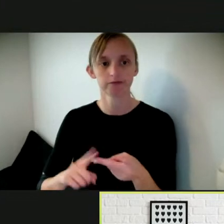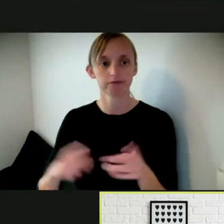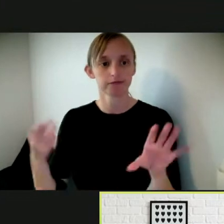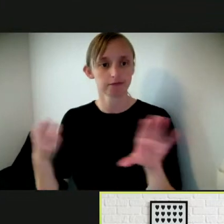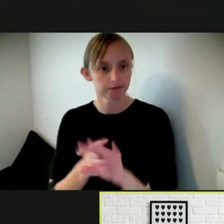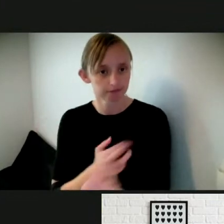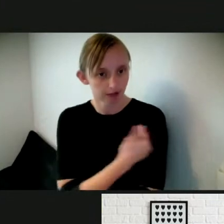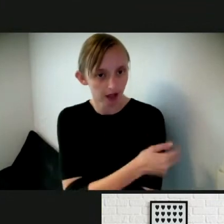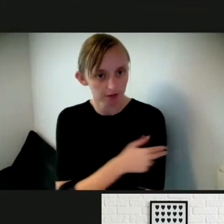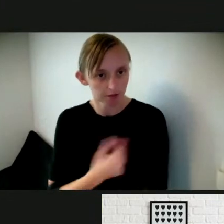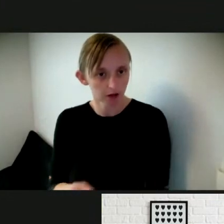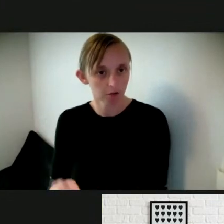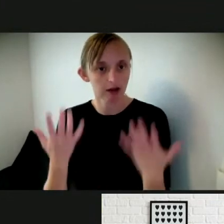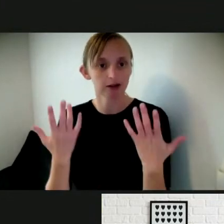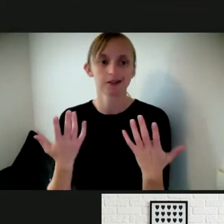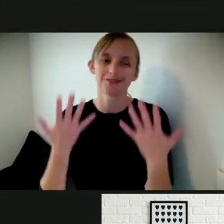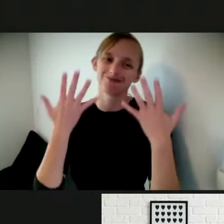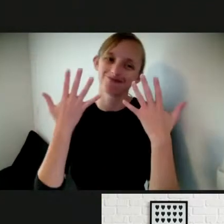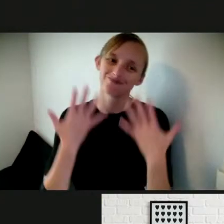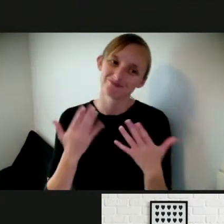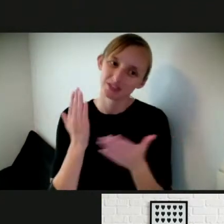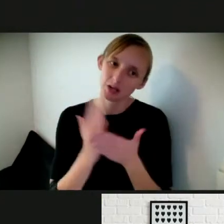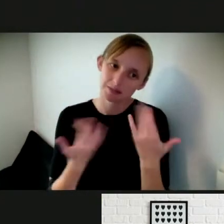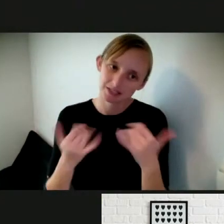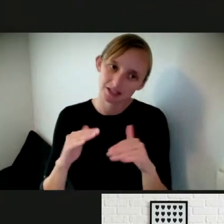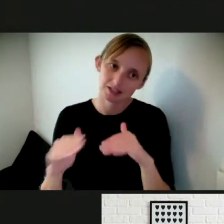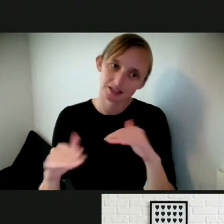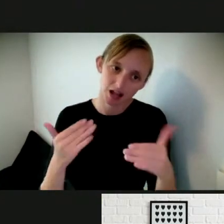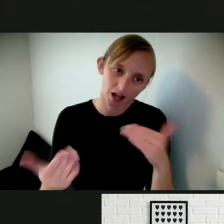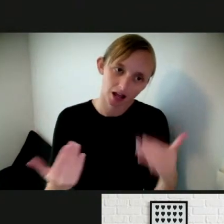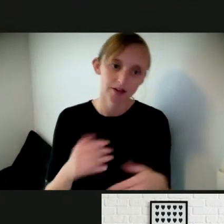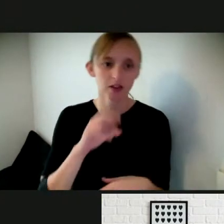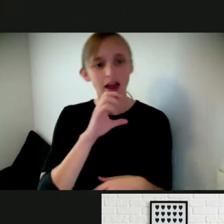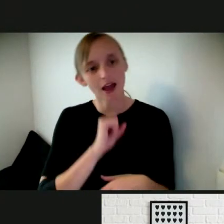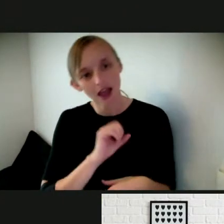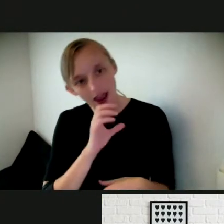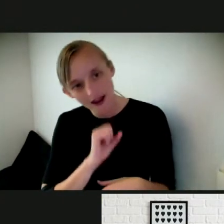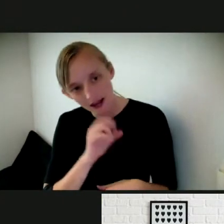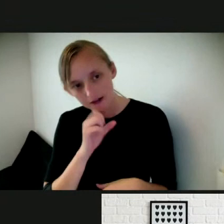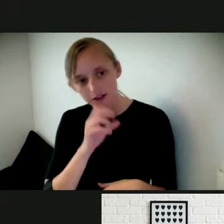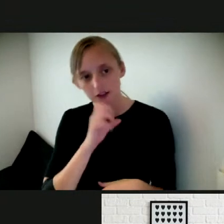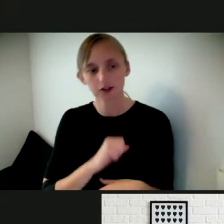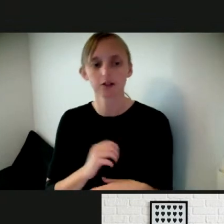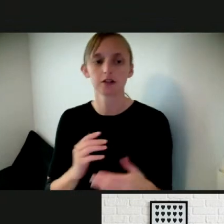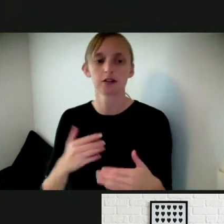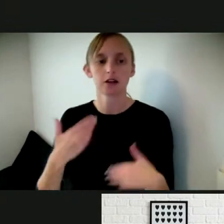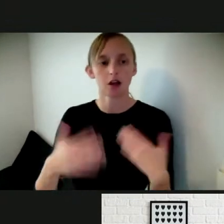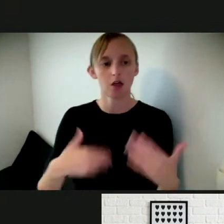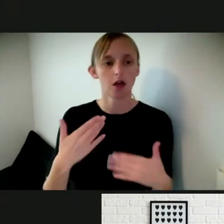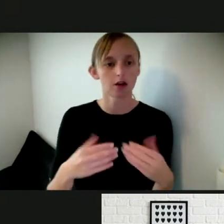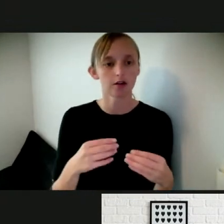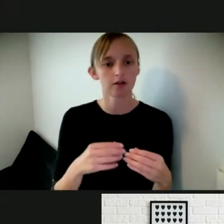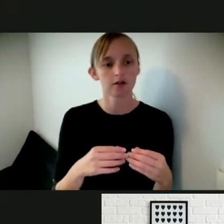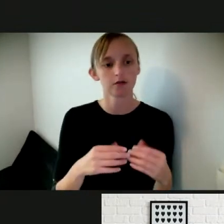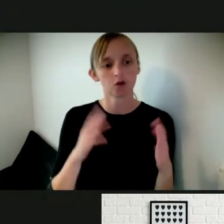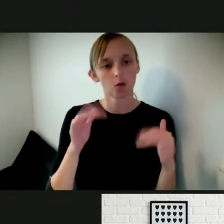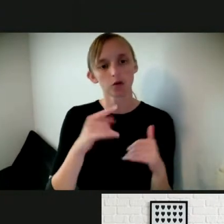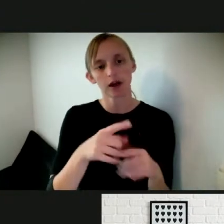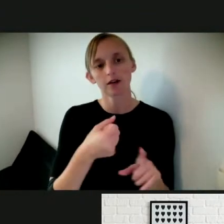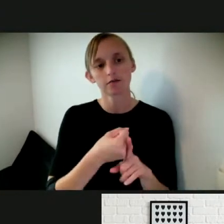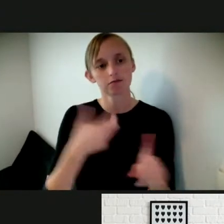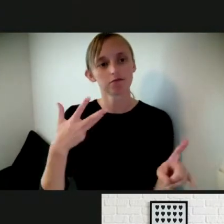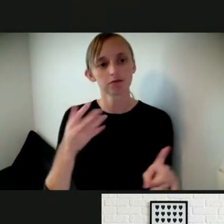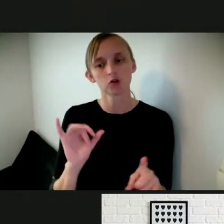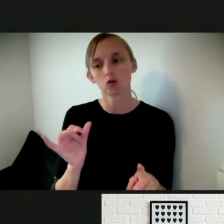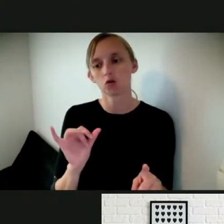are still going on in our community, and ages. And then we can get some more information too. We're very interested